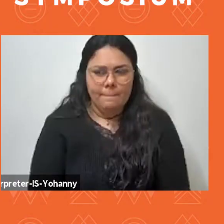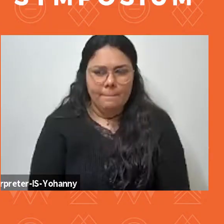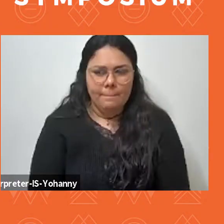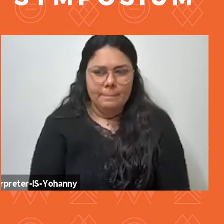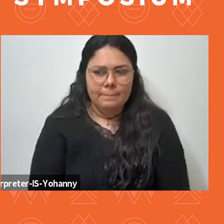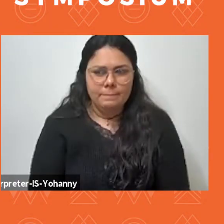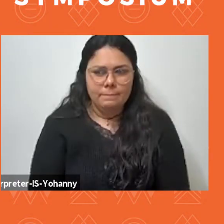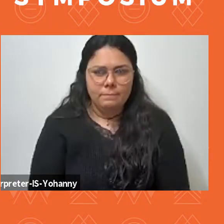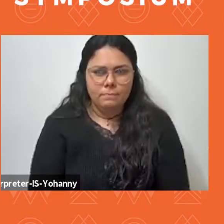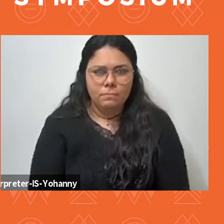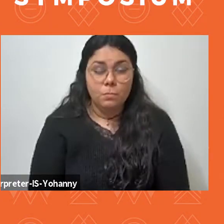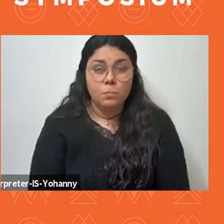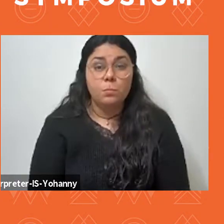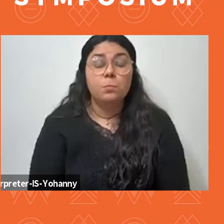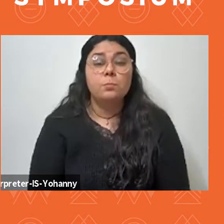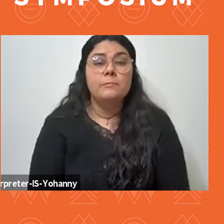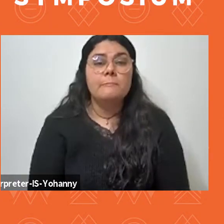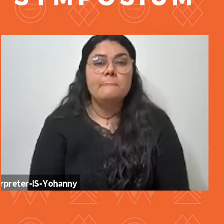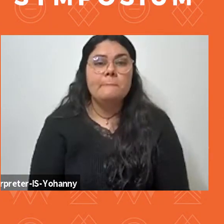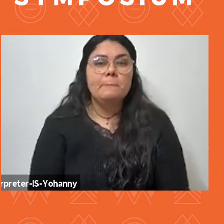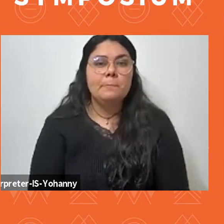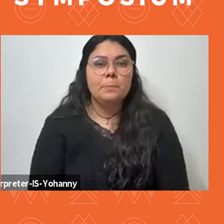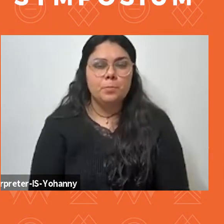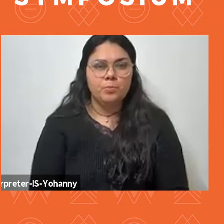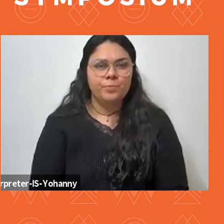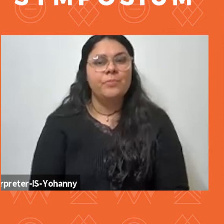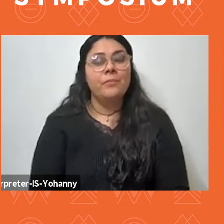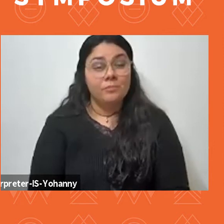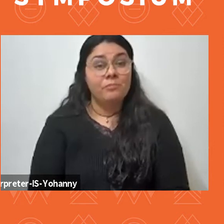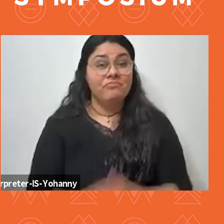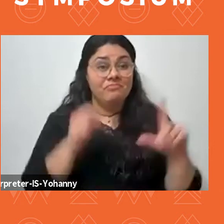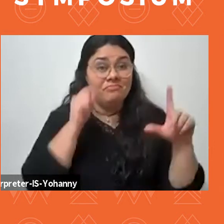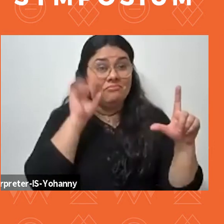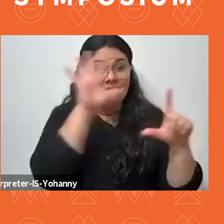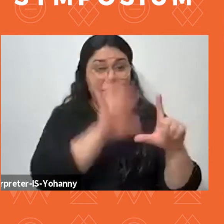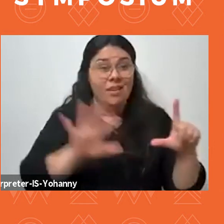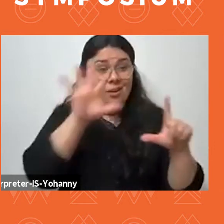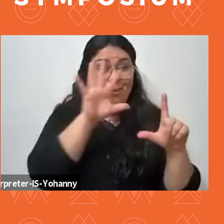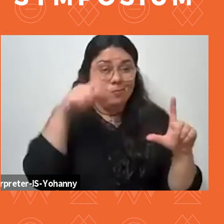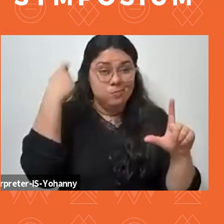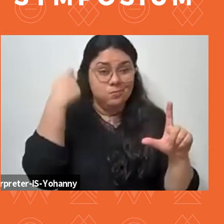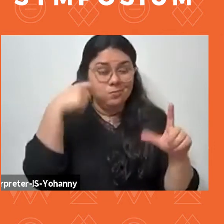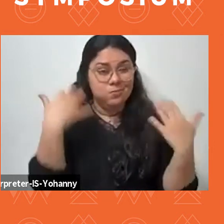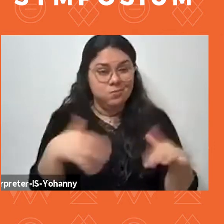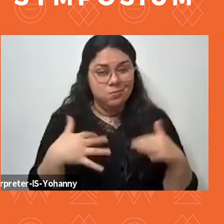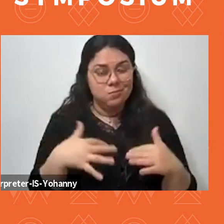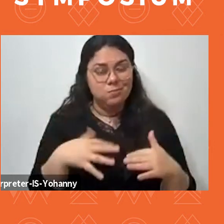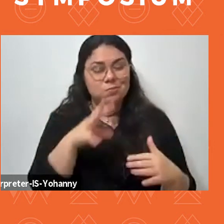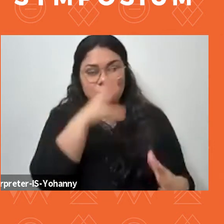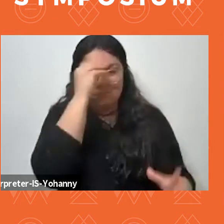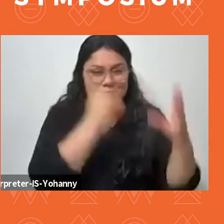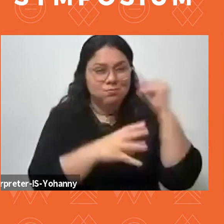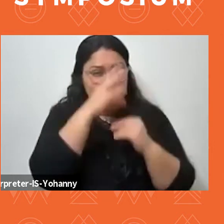Wow, how powerful was that? We can learn from the youth, we can learn from everybody, acting as